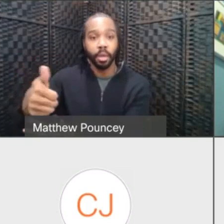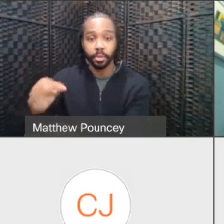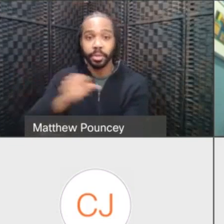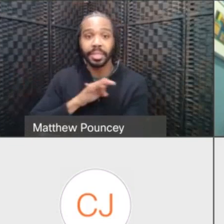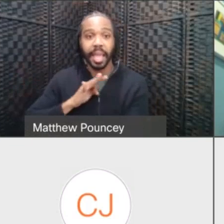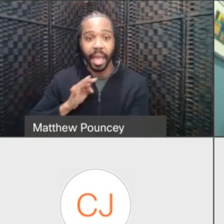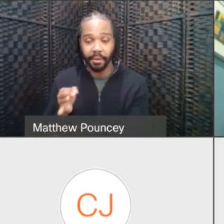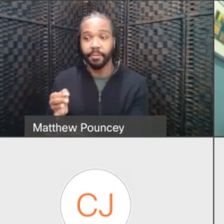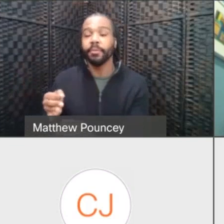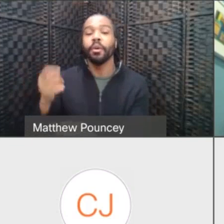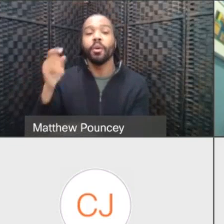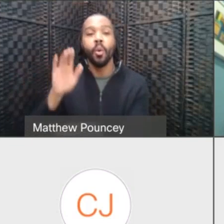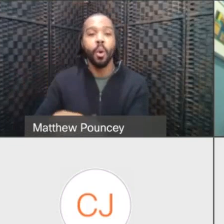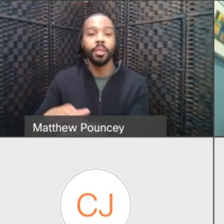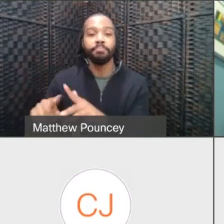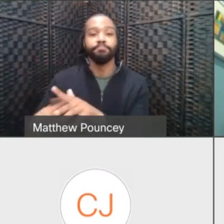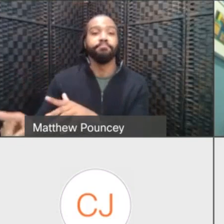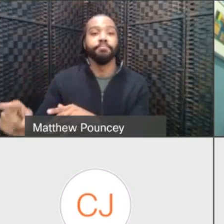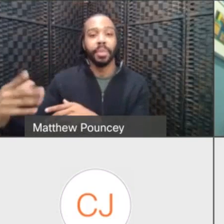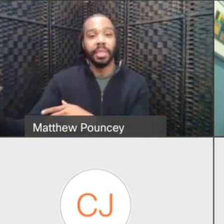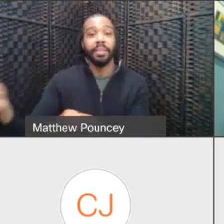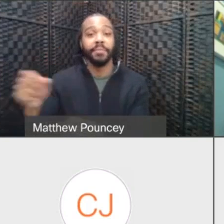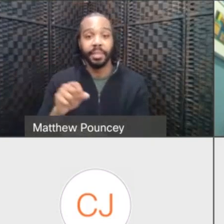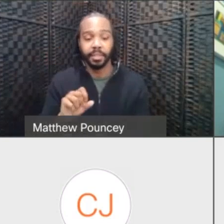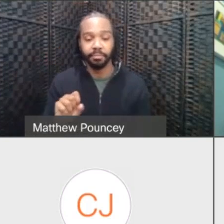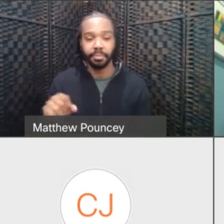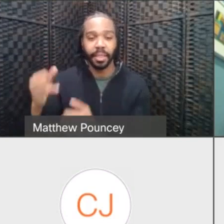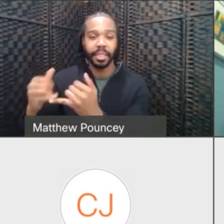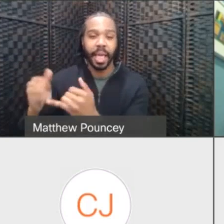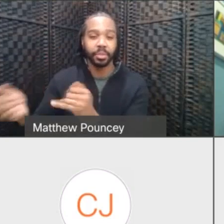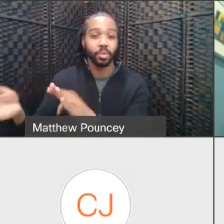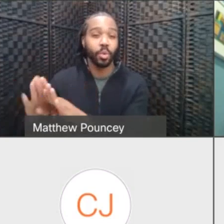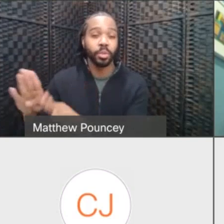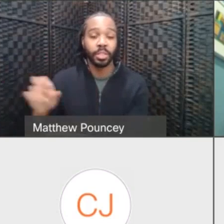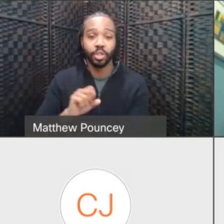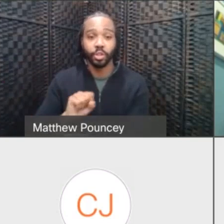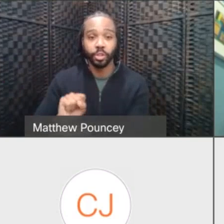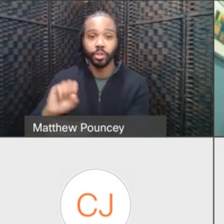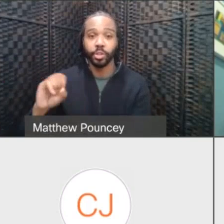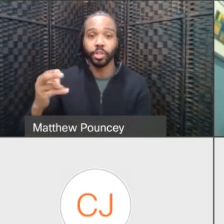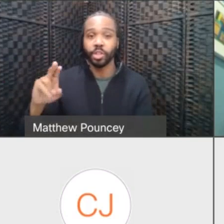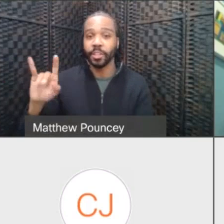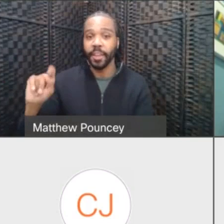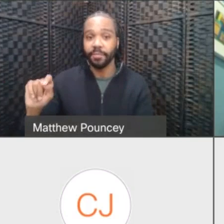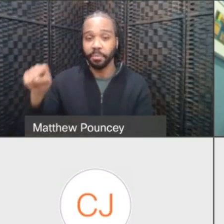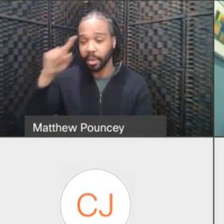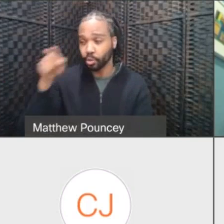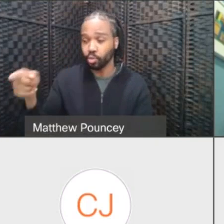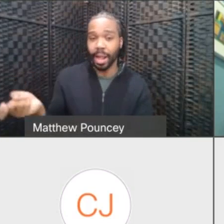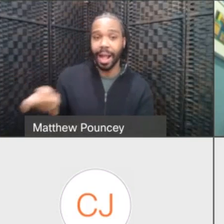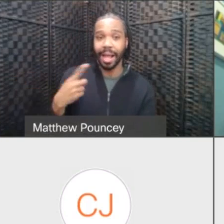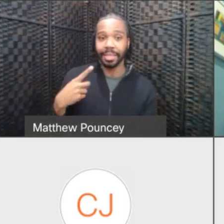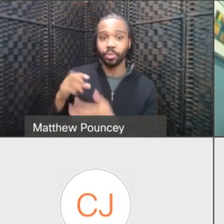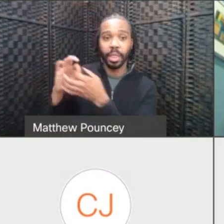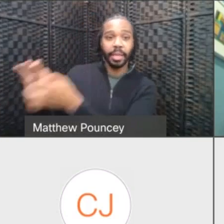worked, because you're exercising the discretion with regard to staffing